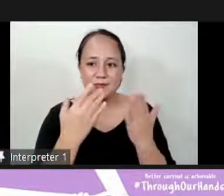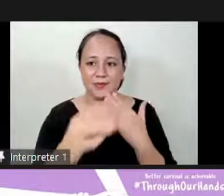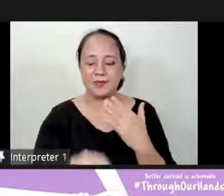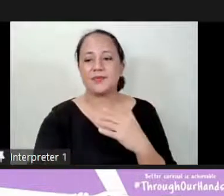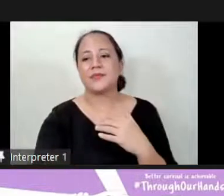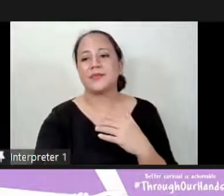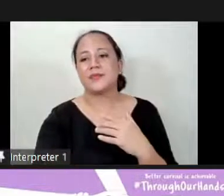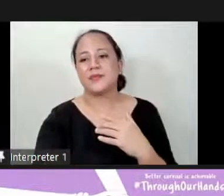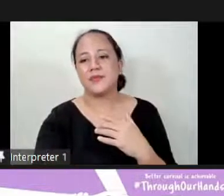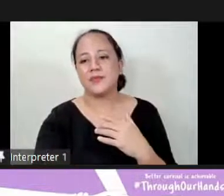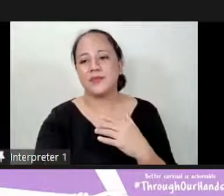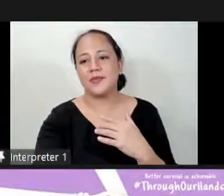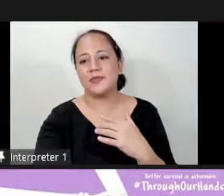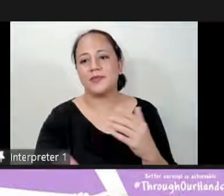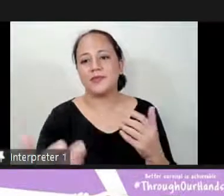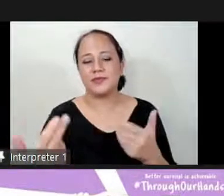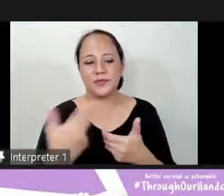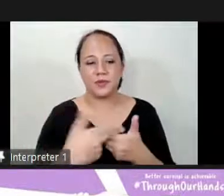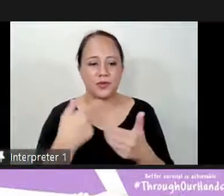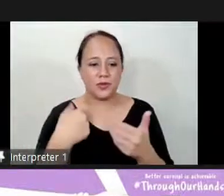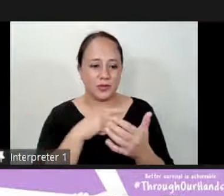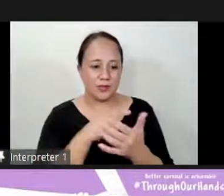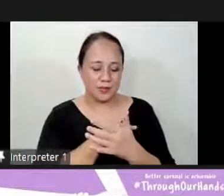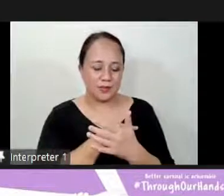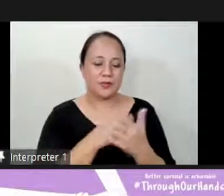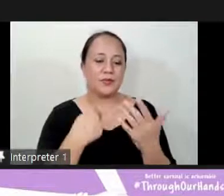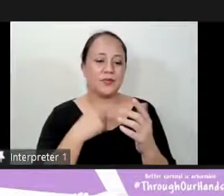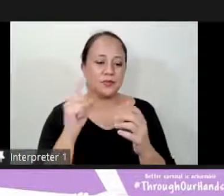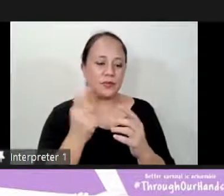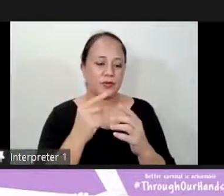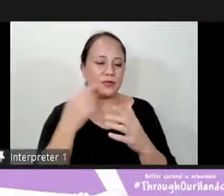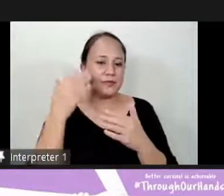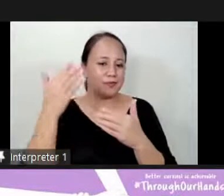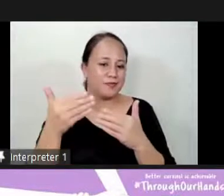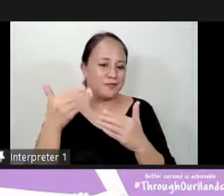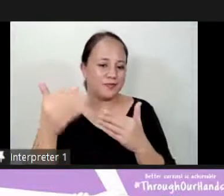for joining us in the day one of the first historic